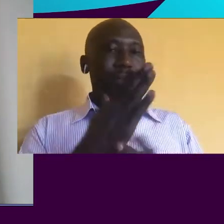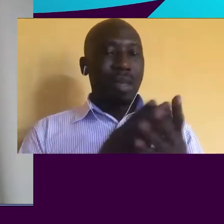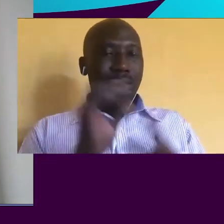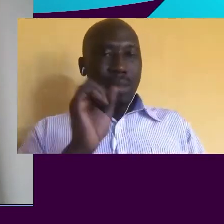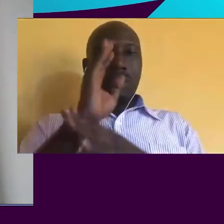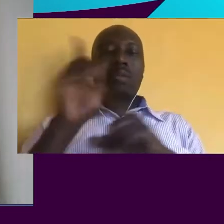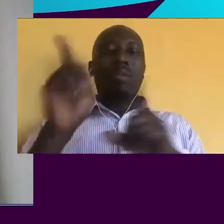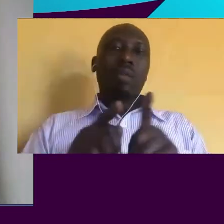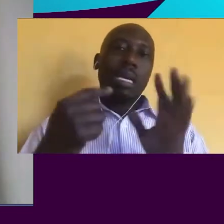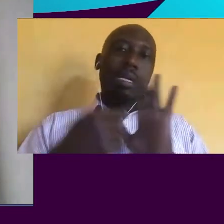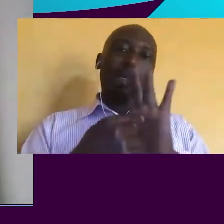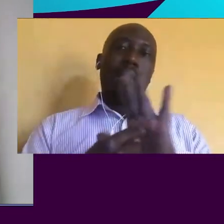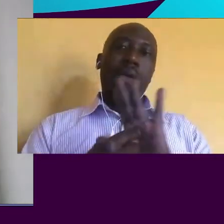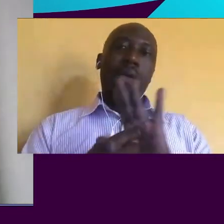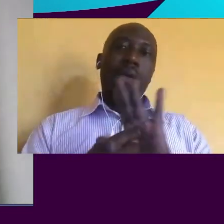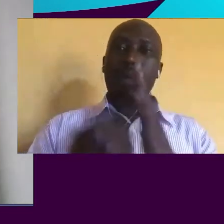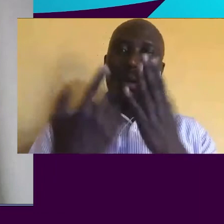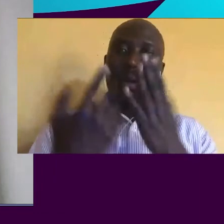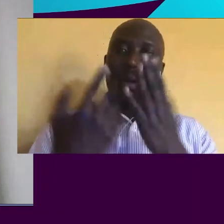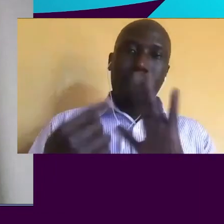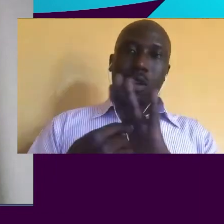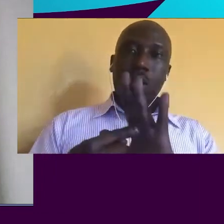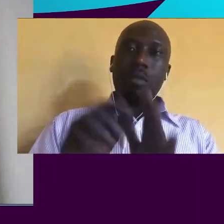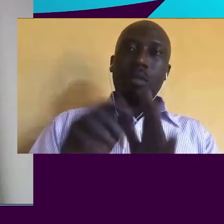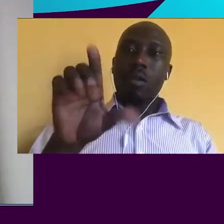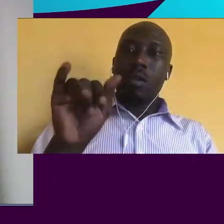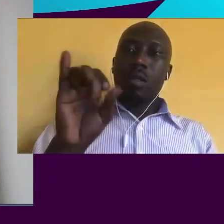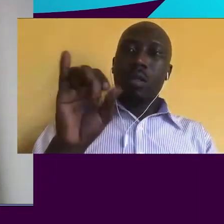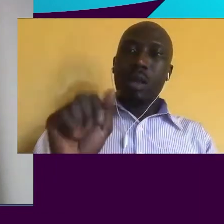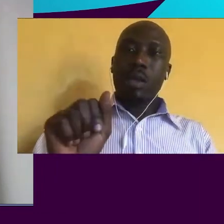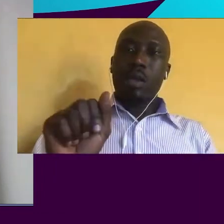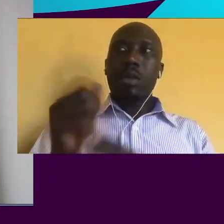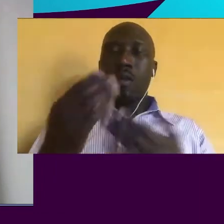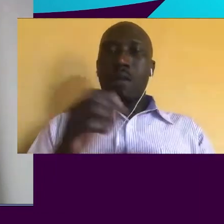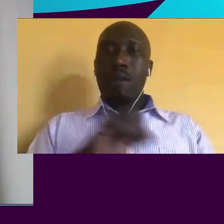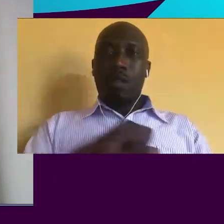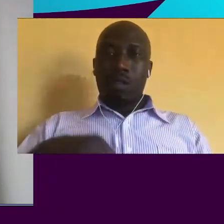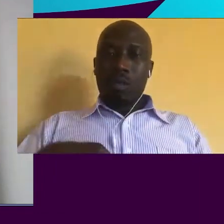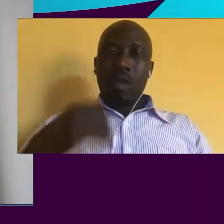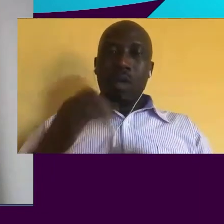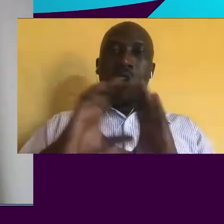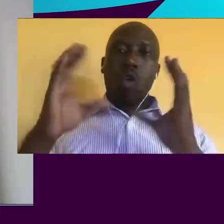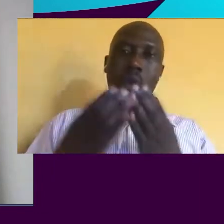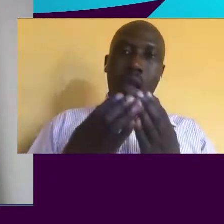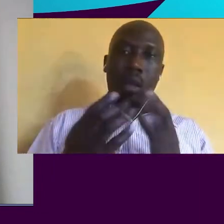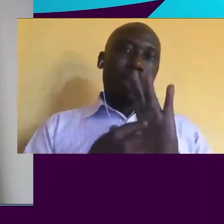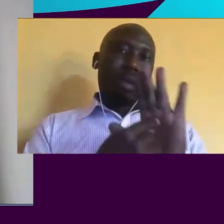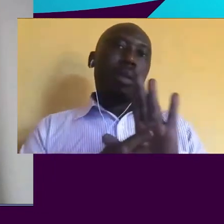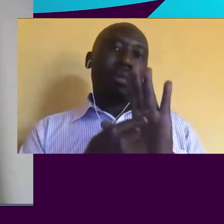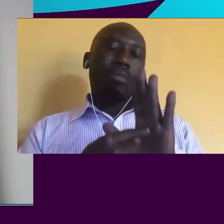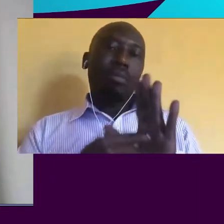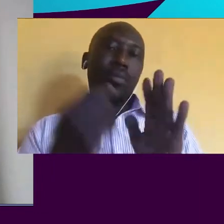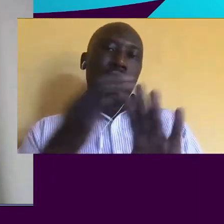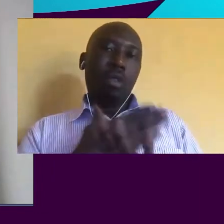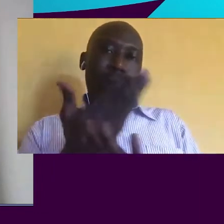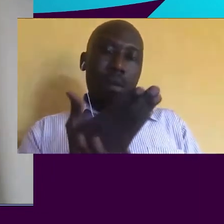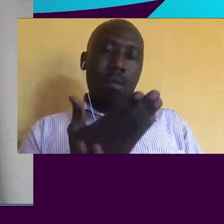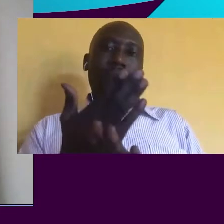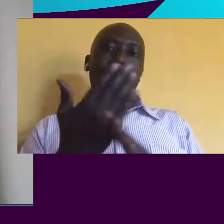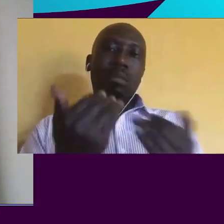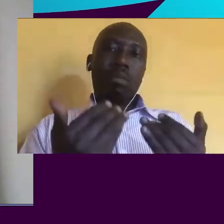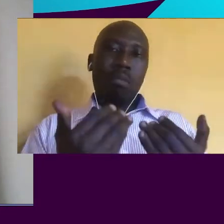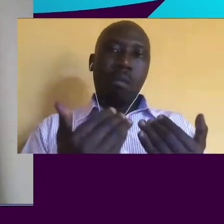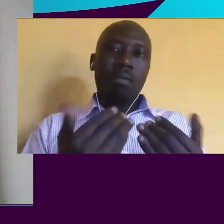examples like Lydia of female role models and people that have gone through the program and are now educating